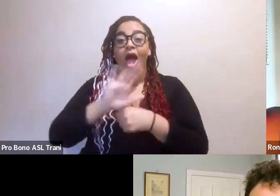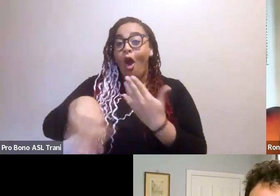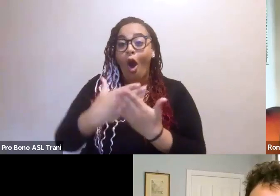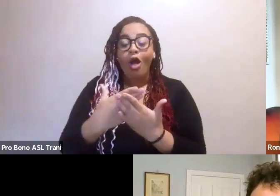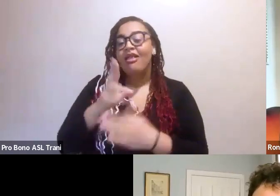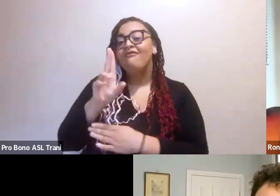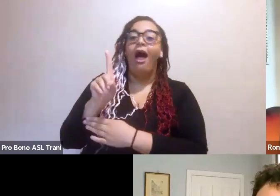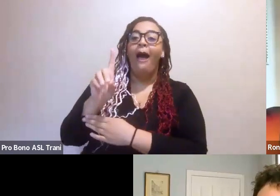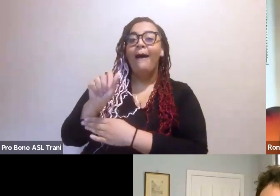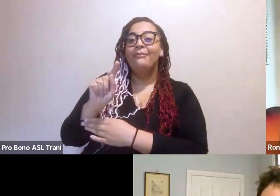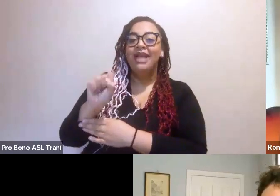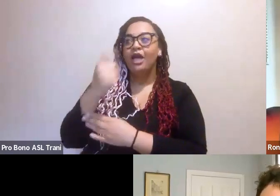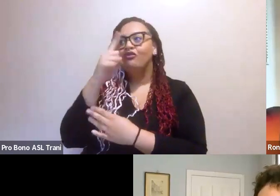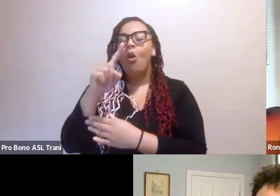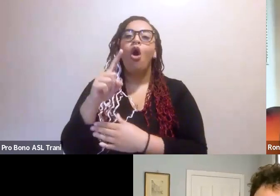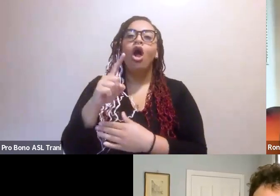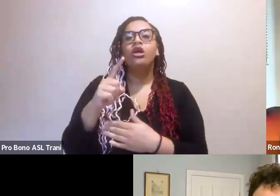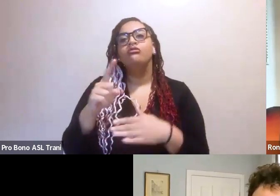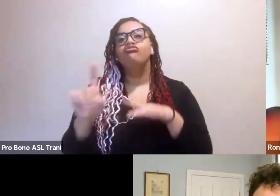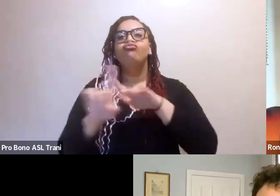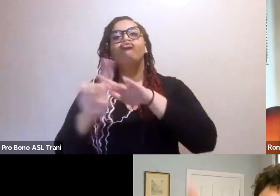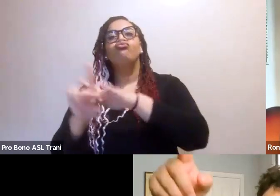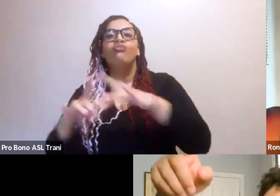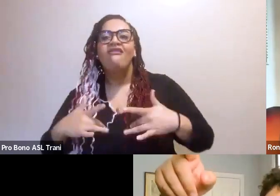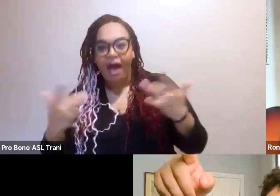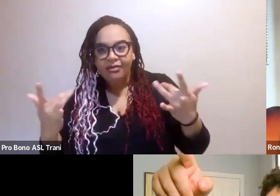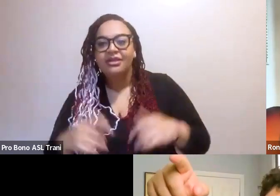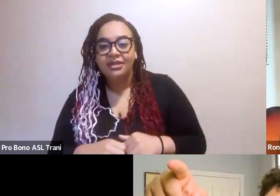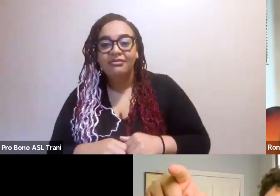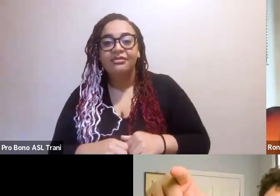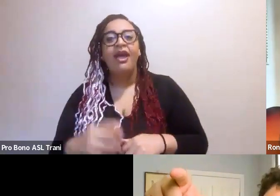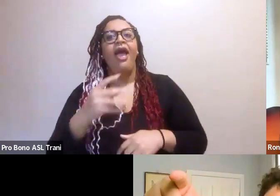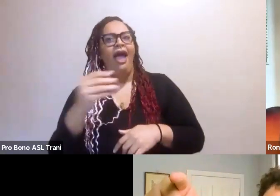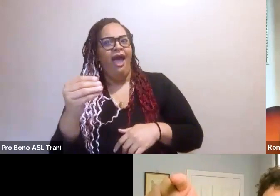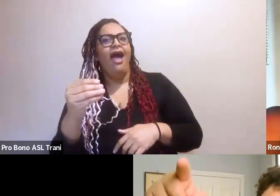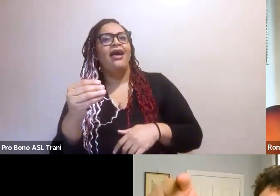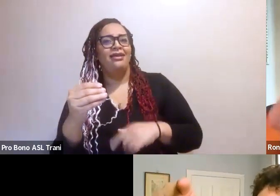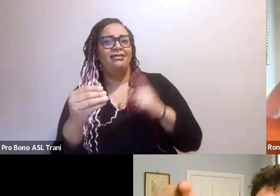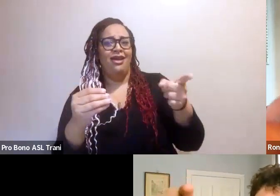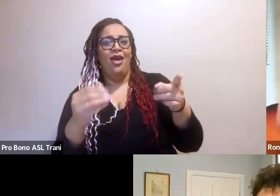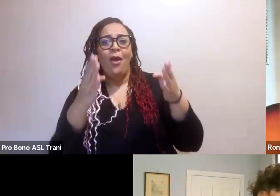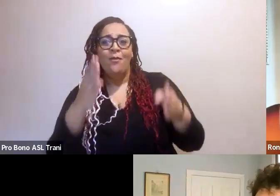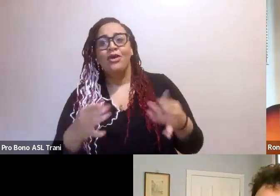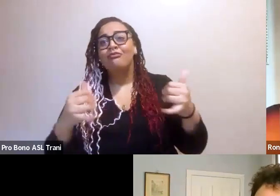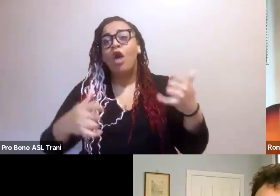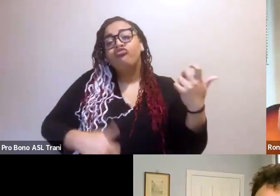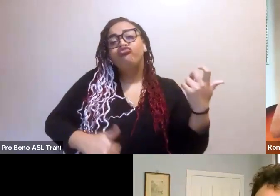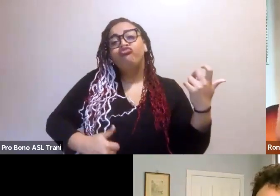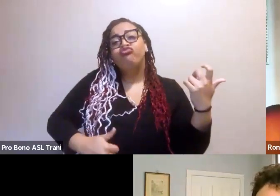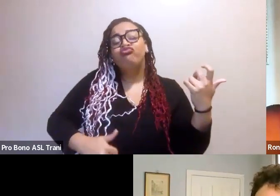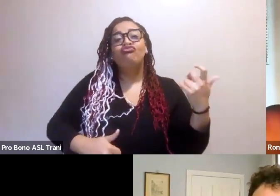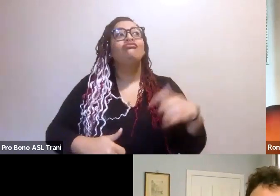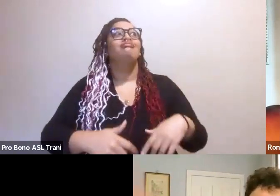the upcoming shows we're doing, and yeah. And shout out to your accompanist back there. You want to give a shout out? This is